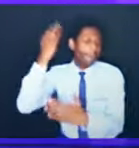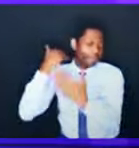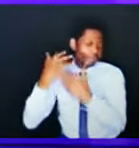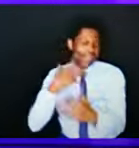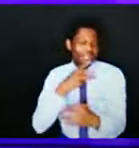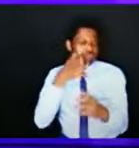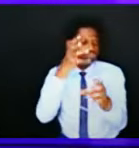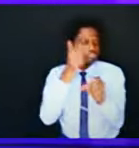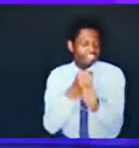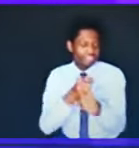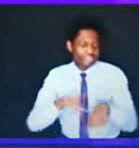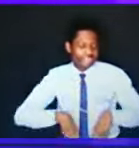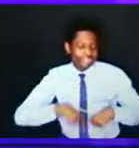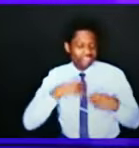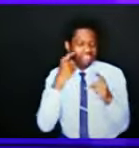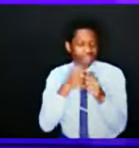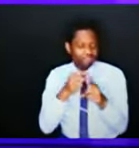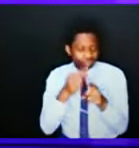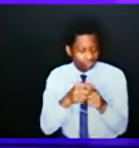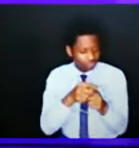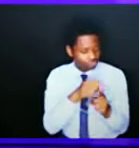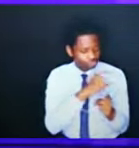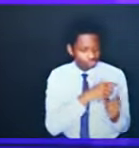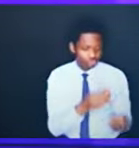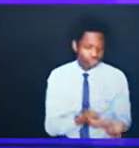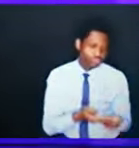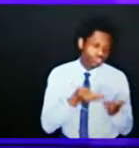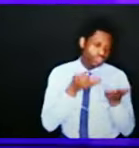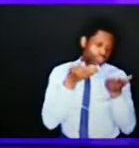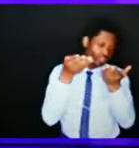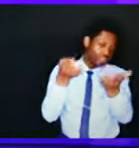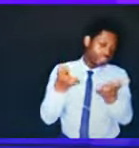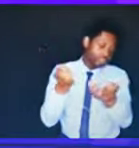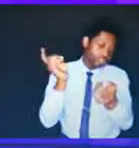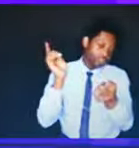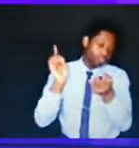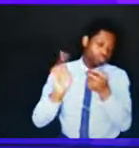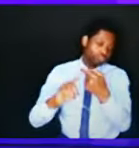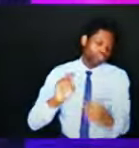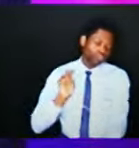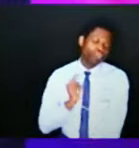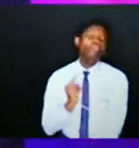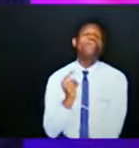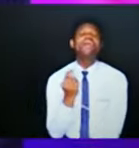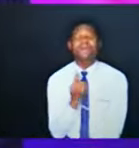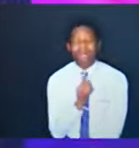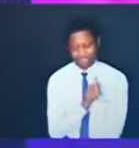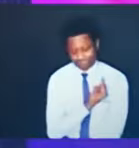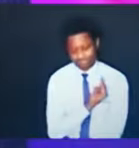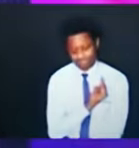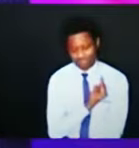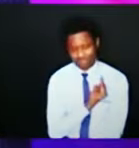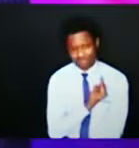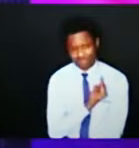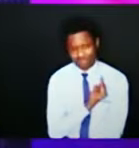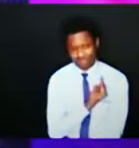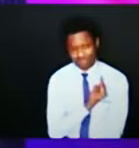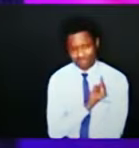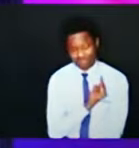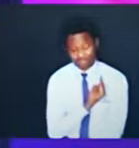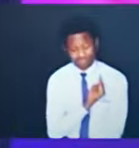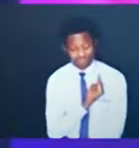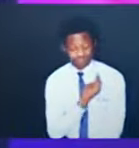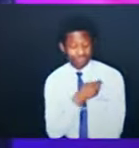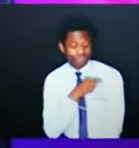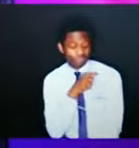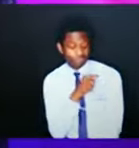living words to pass on to us. Oyi any dear oni obofo no wo asafo